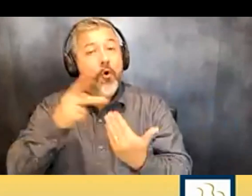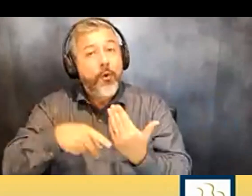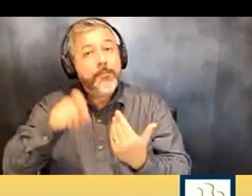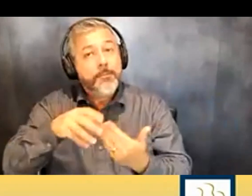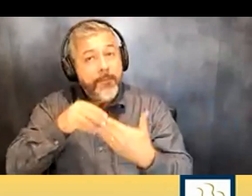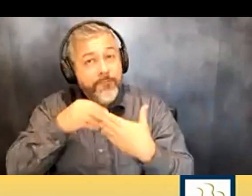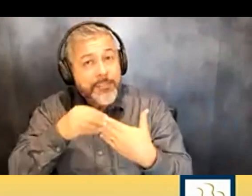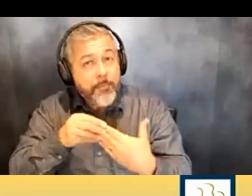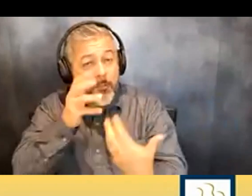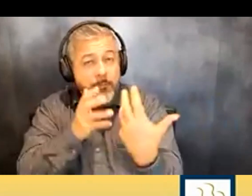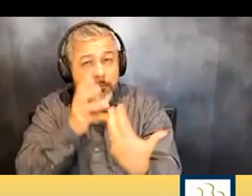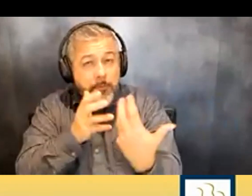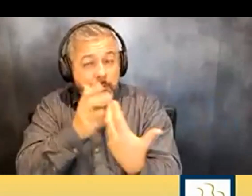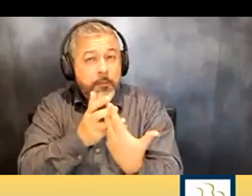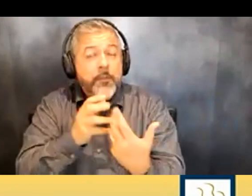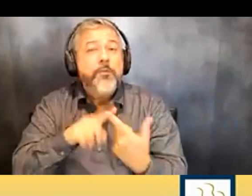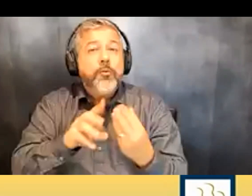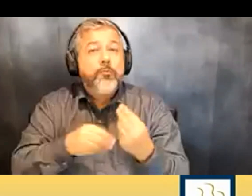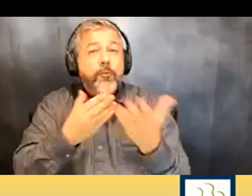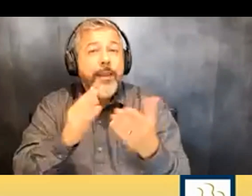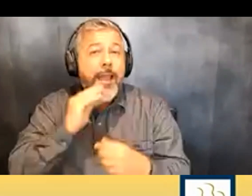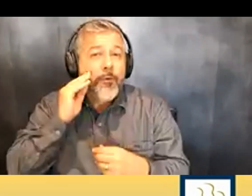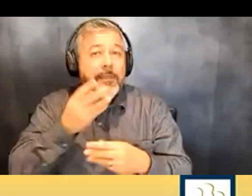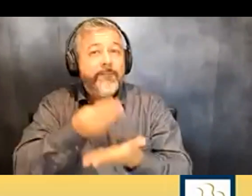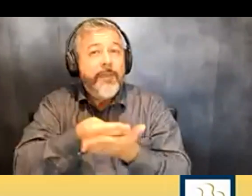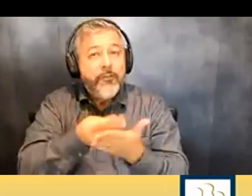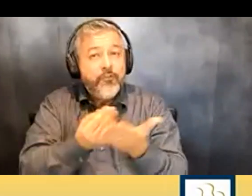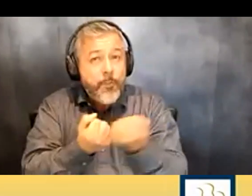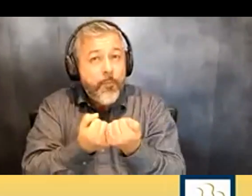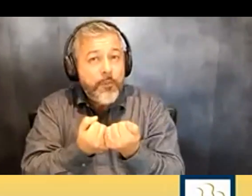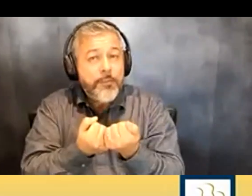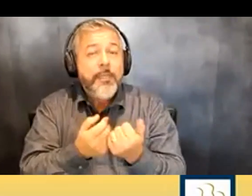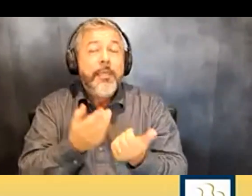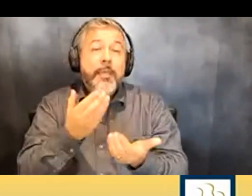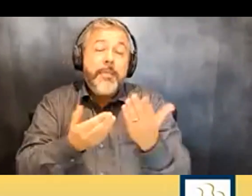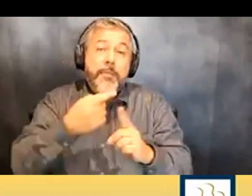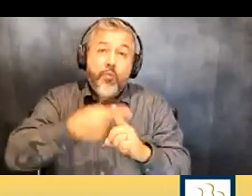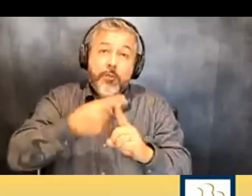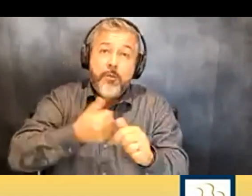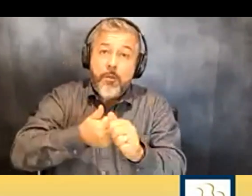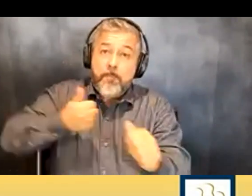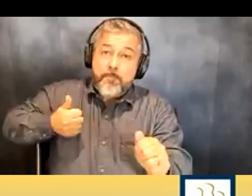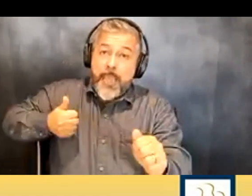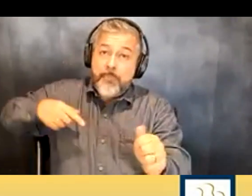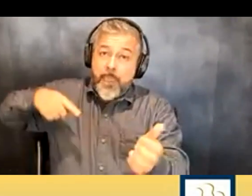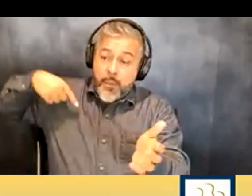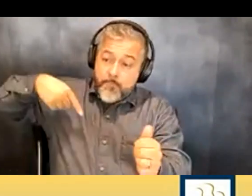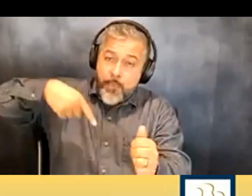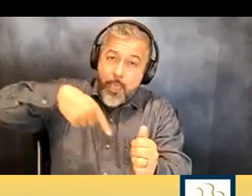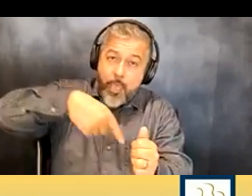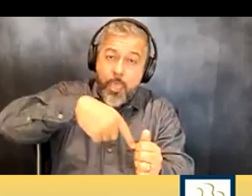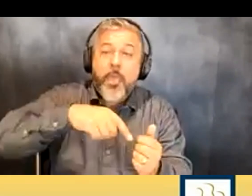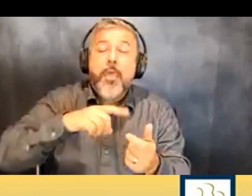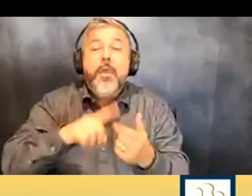that they can provide housing related financial support, such as potentially rental back pay, rental assistance, moving costs, and credit